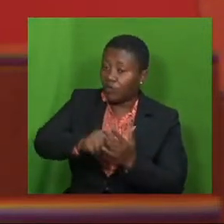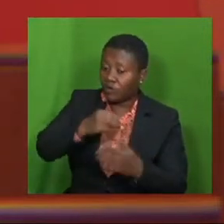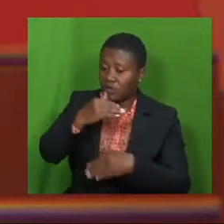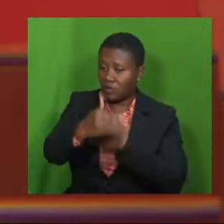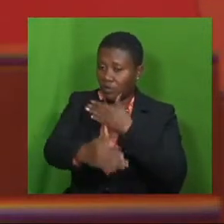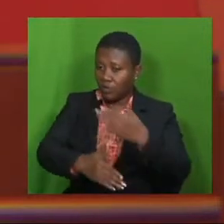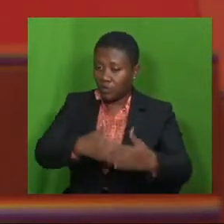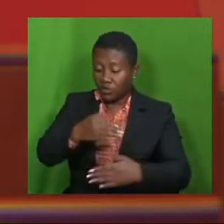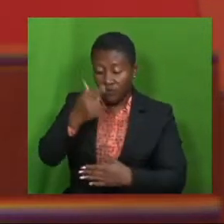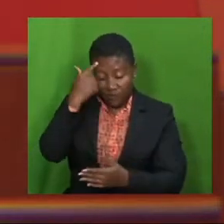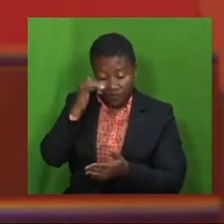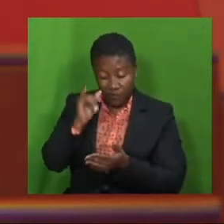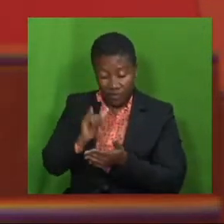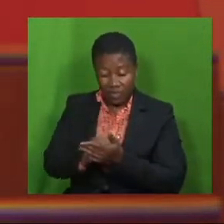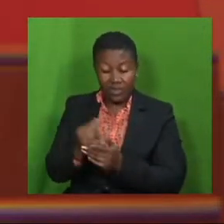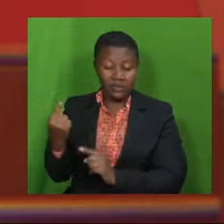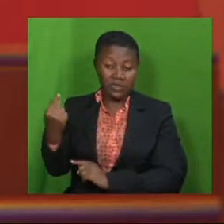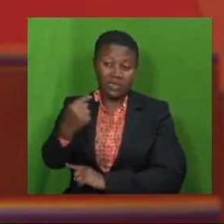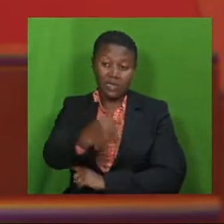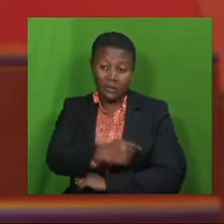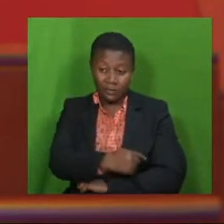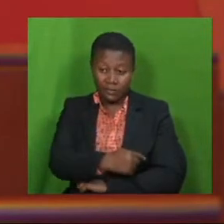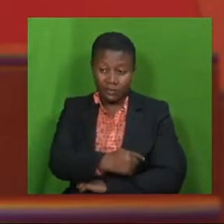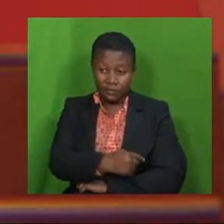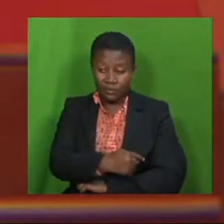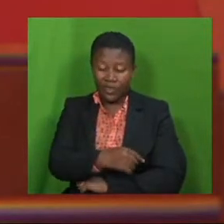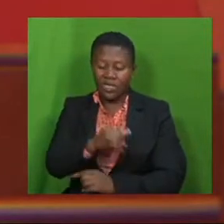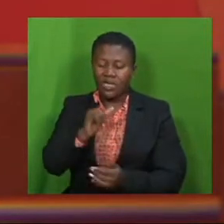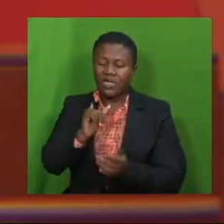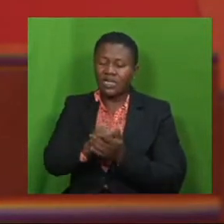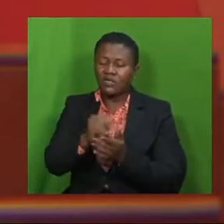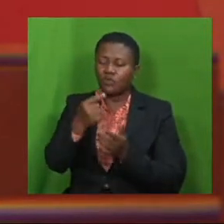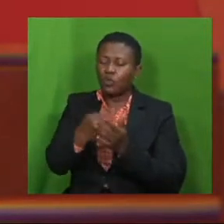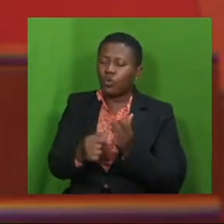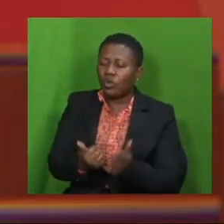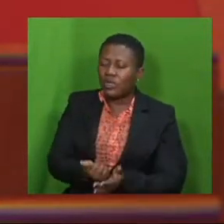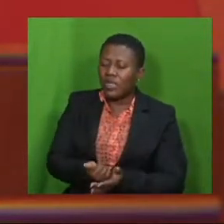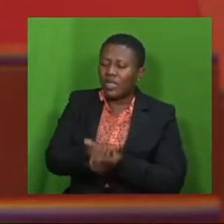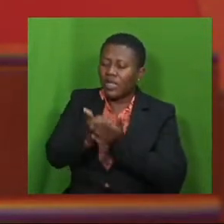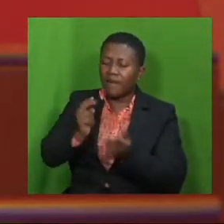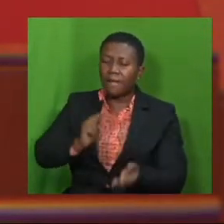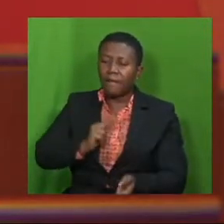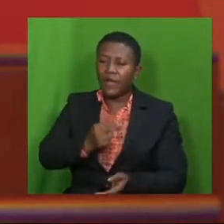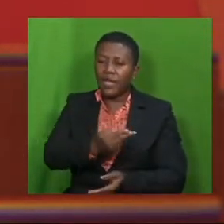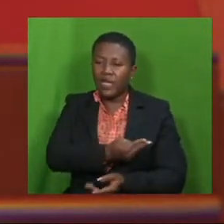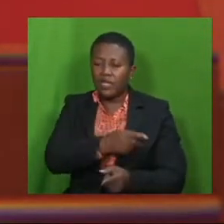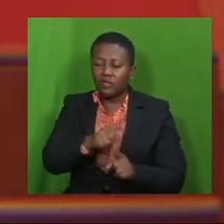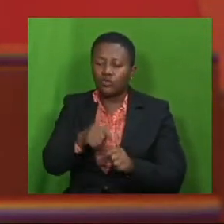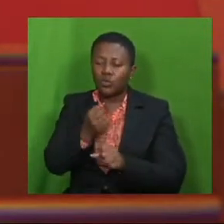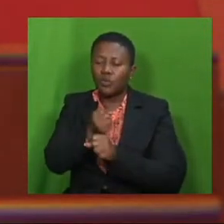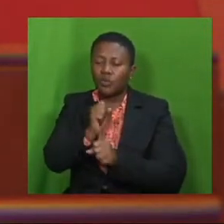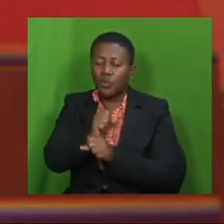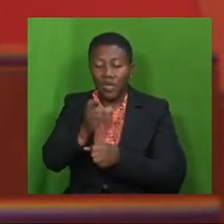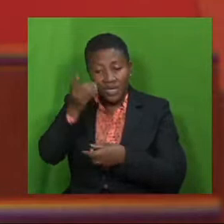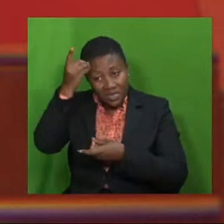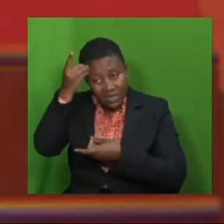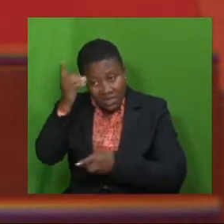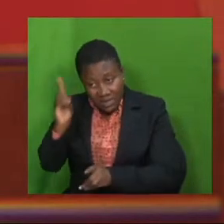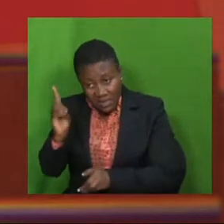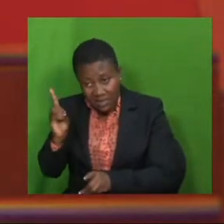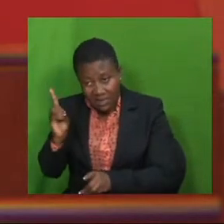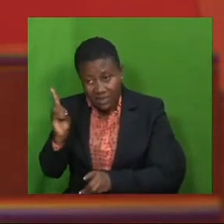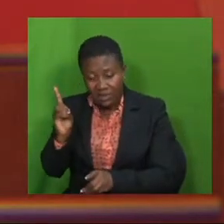day. That is what assists us to take a decision on quorum of